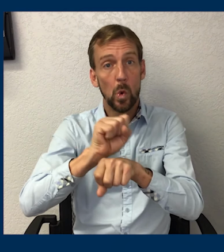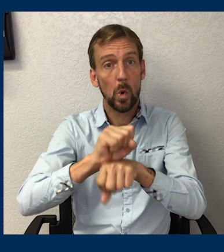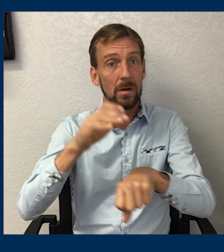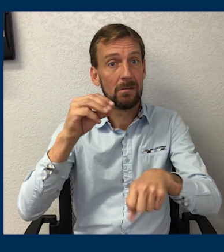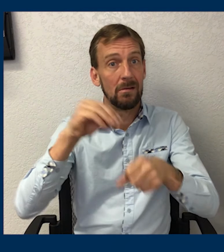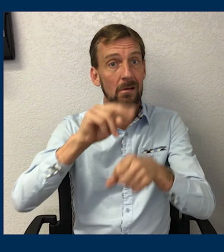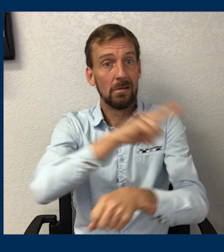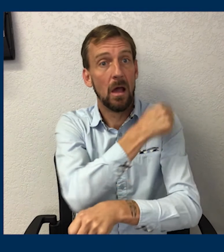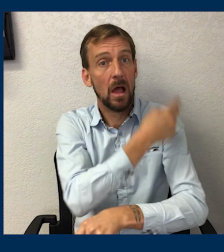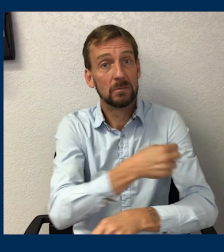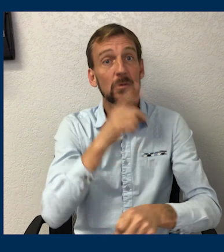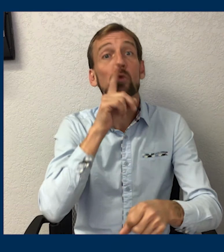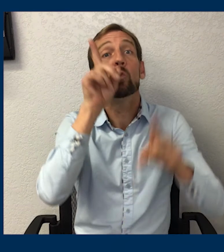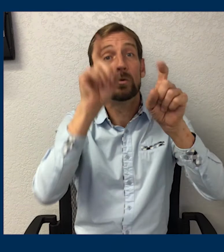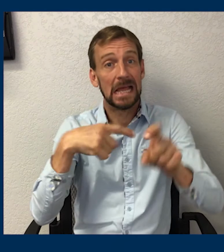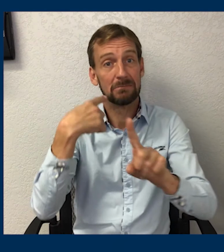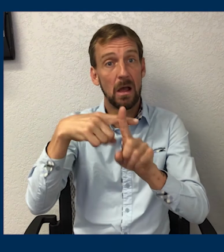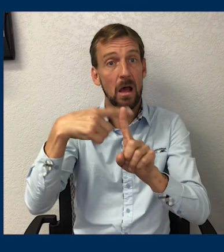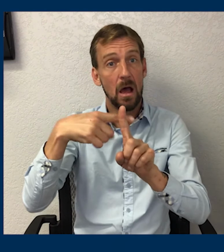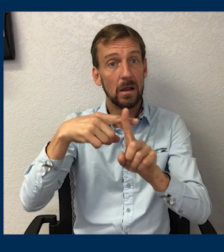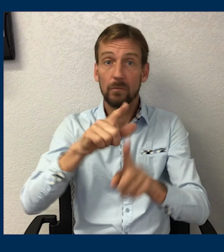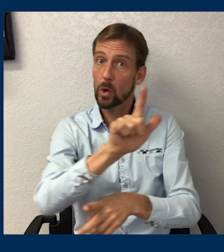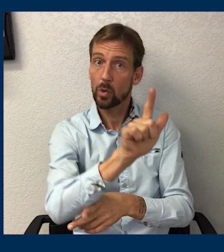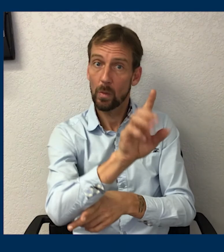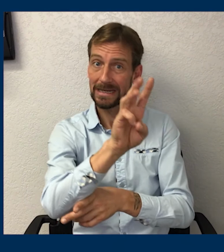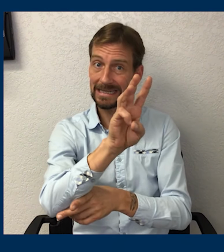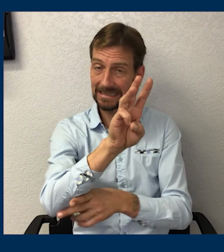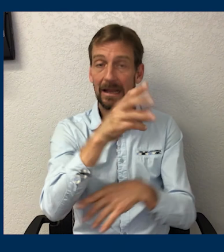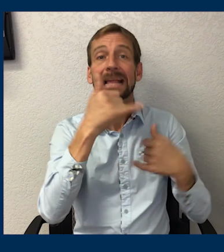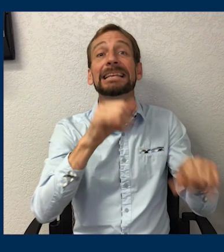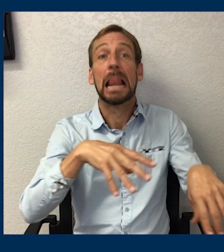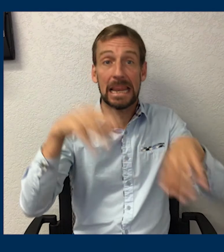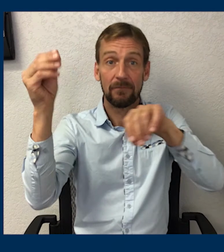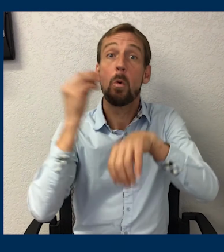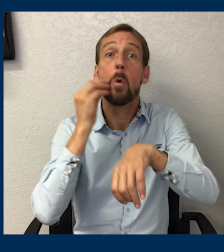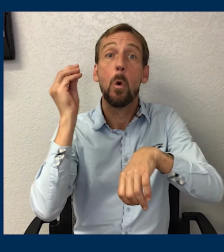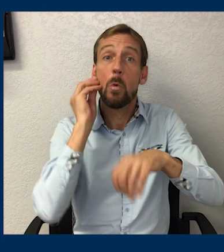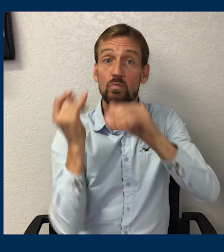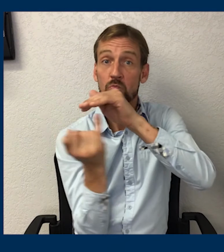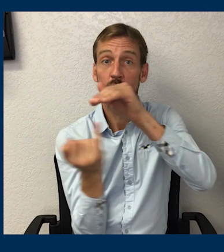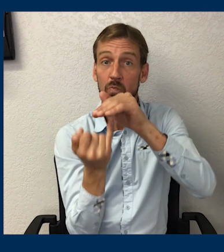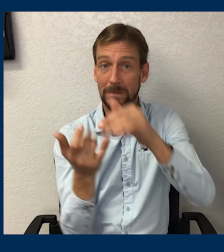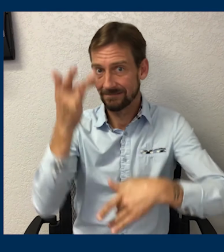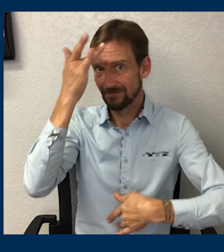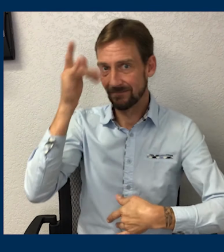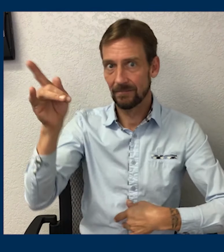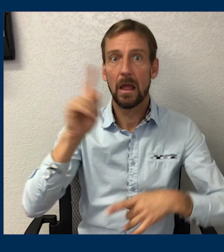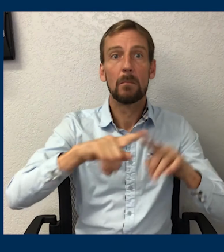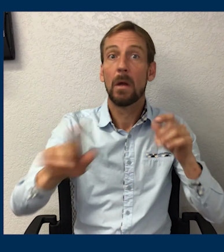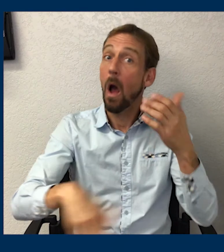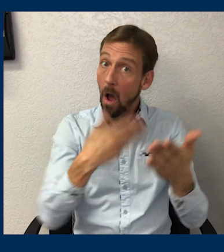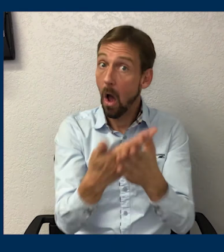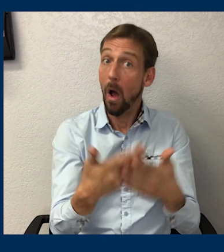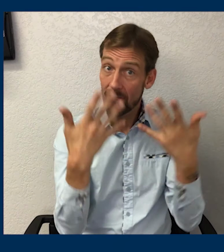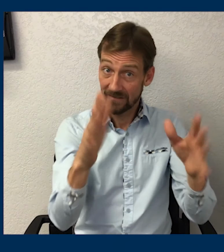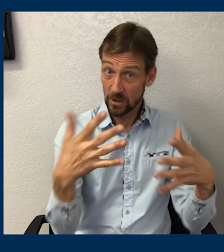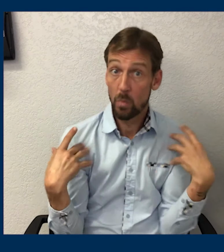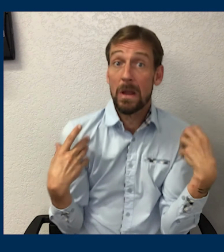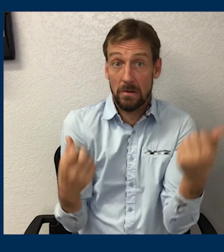inception. 26 of them are still out on leave, so virtually all have recovered.